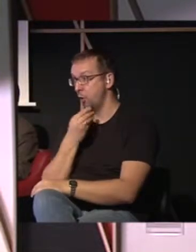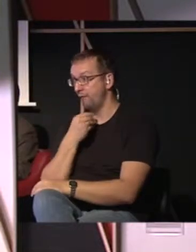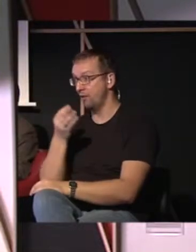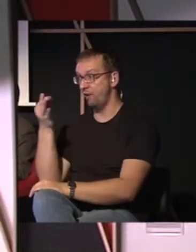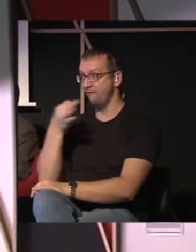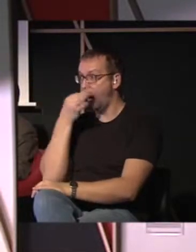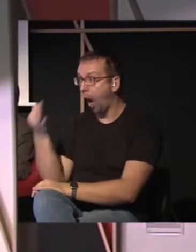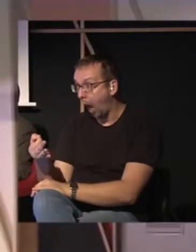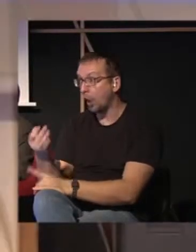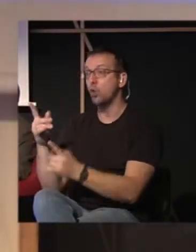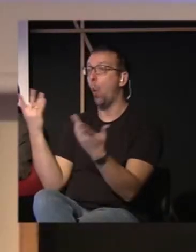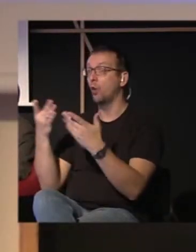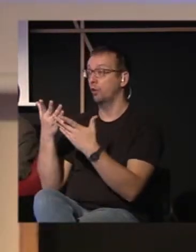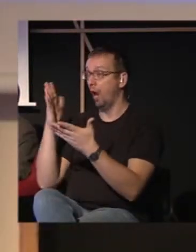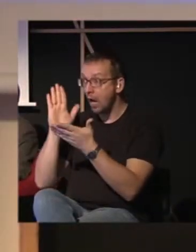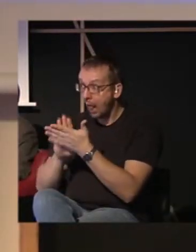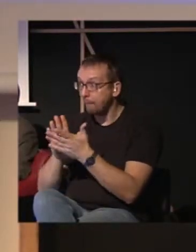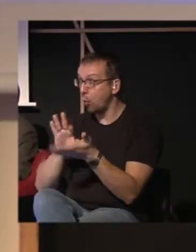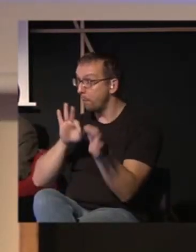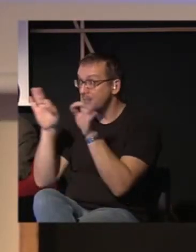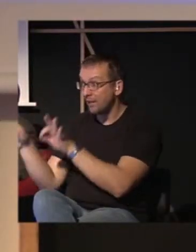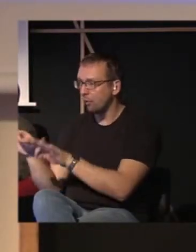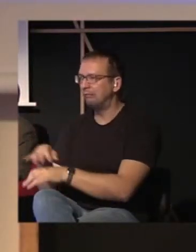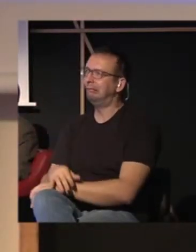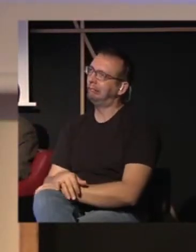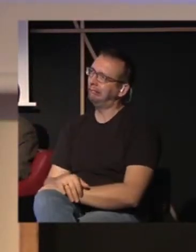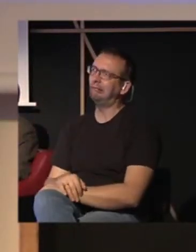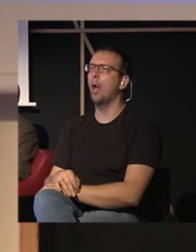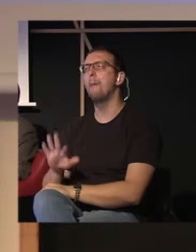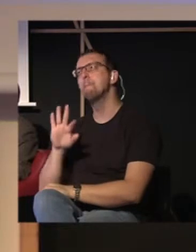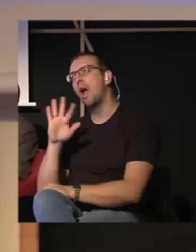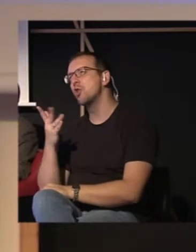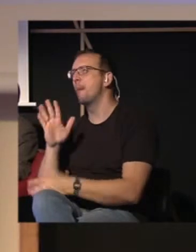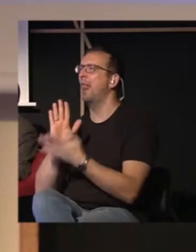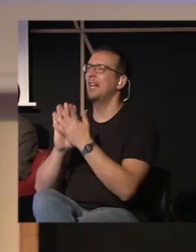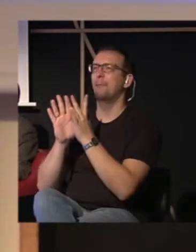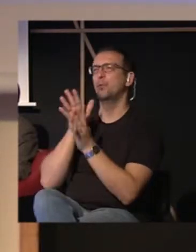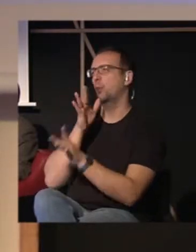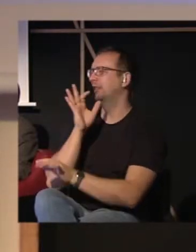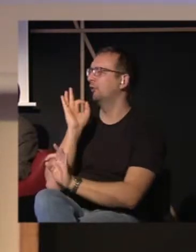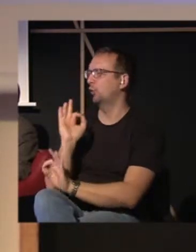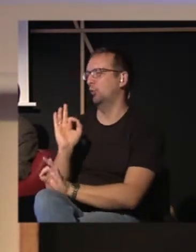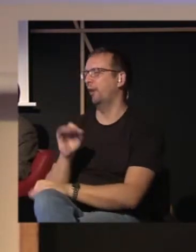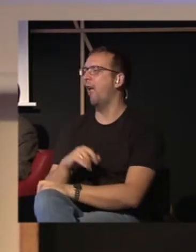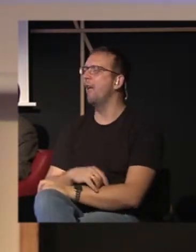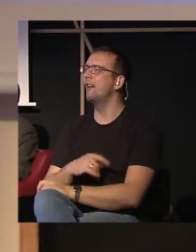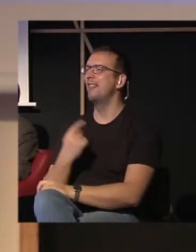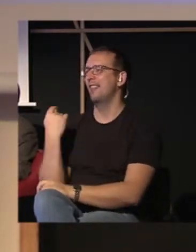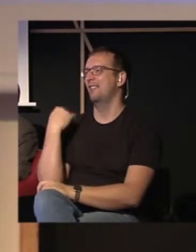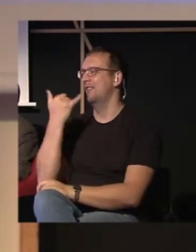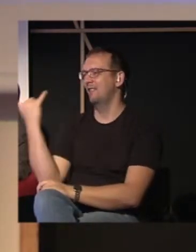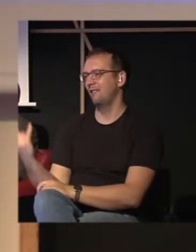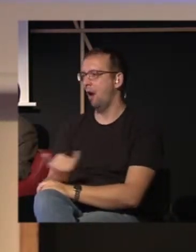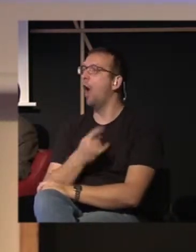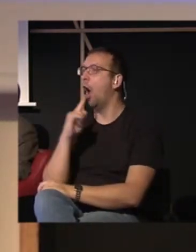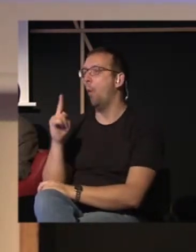from, I think, last year, where we went to an event, and it was only when we arrived the night